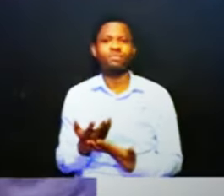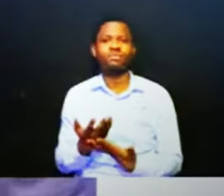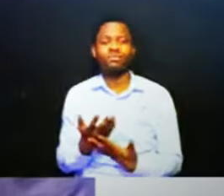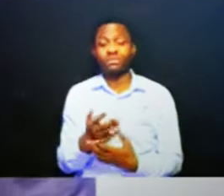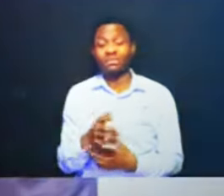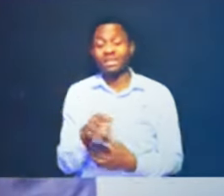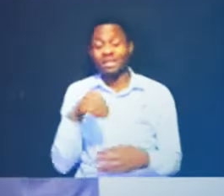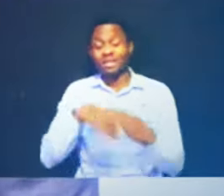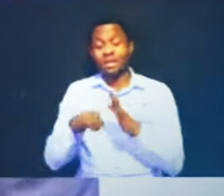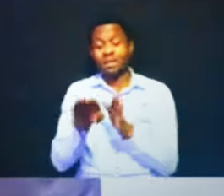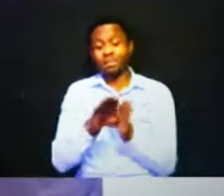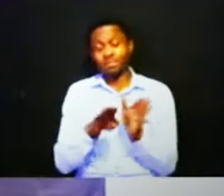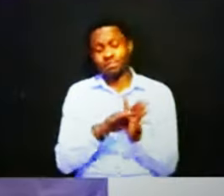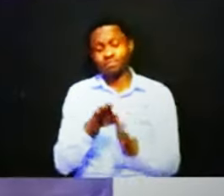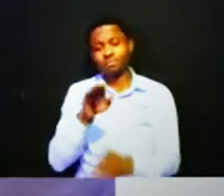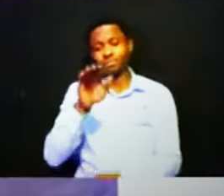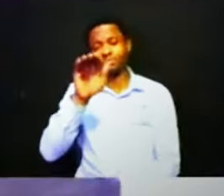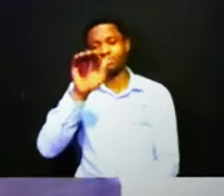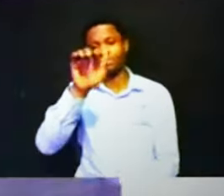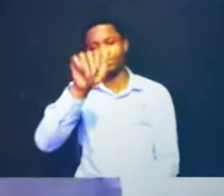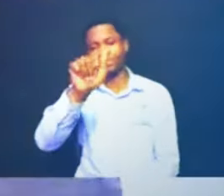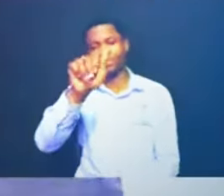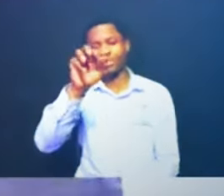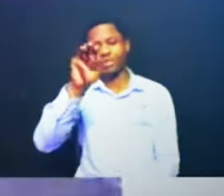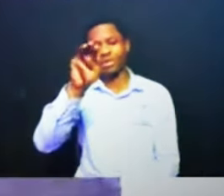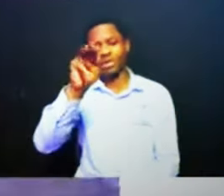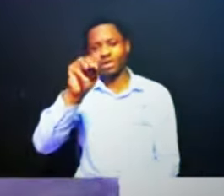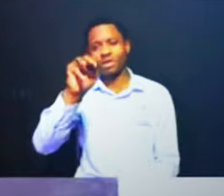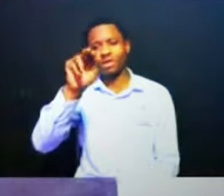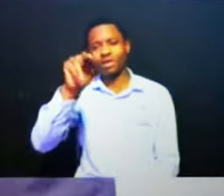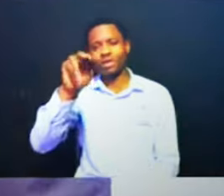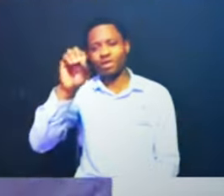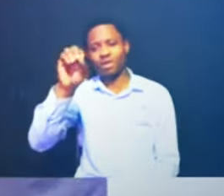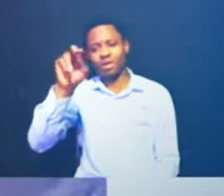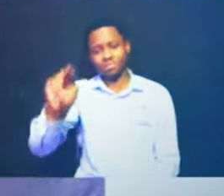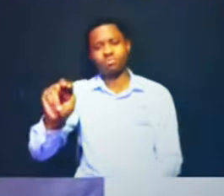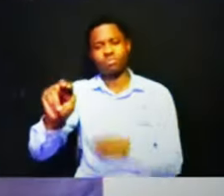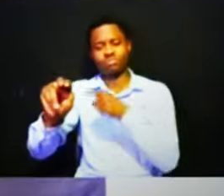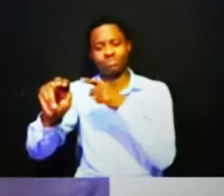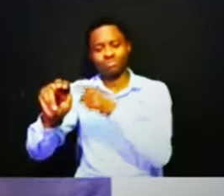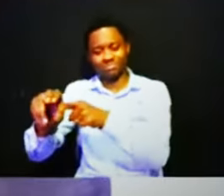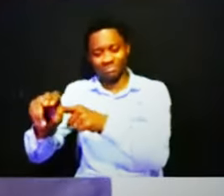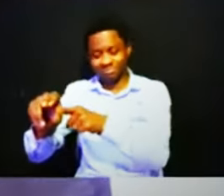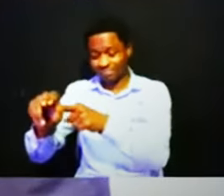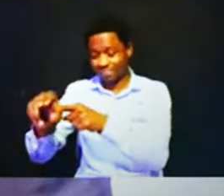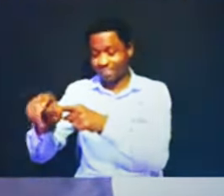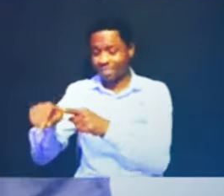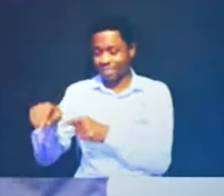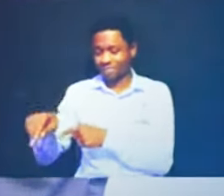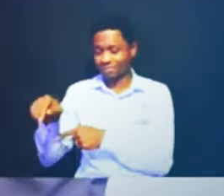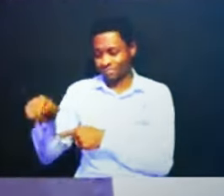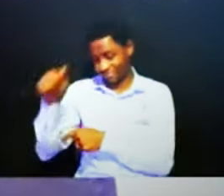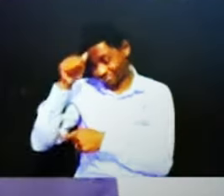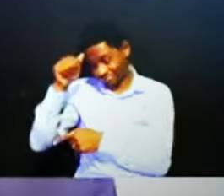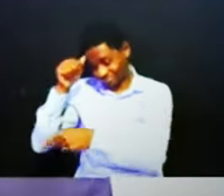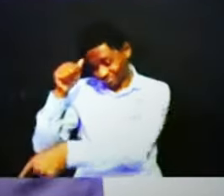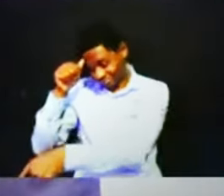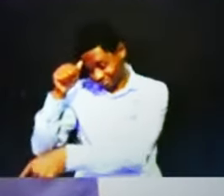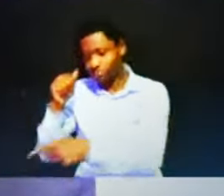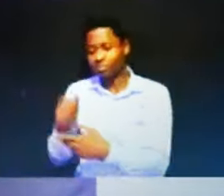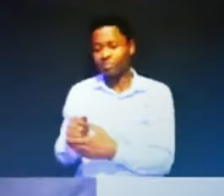Amnon raped Tamar, the beautiful sister of Absalom. Amnon said, Tamar, and then